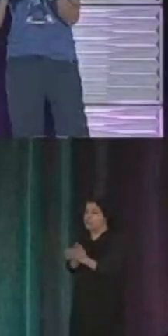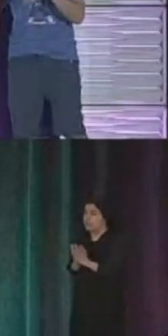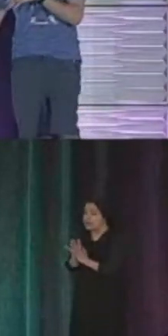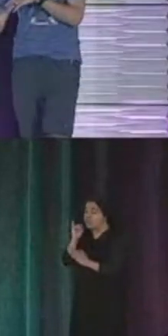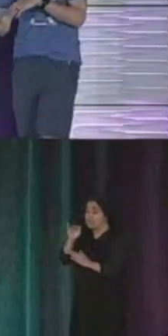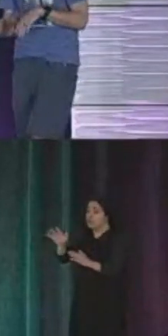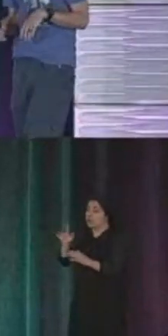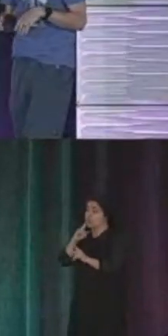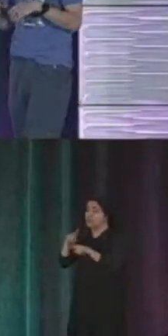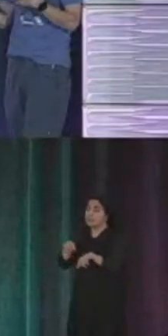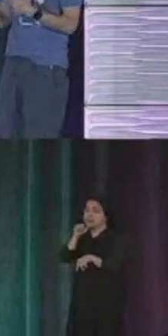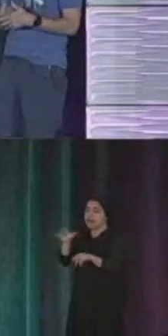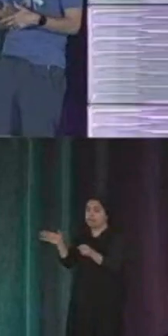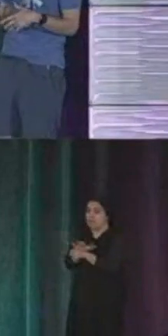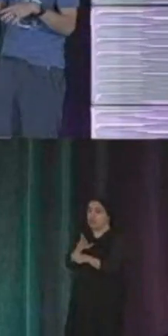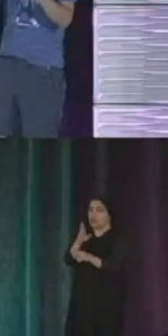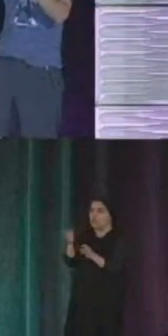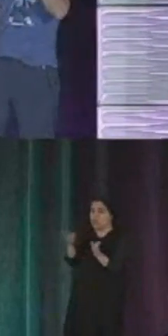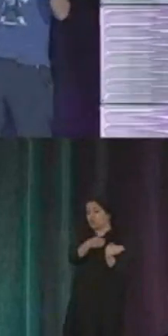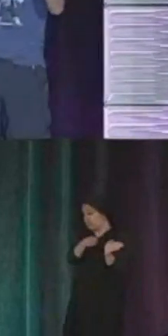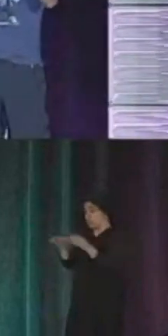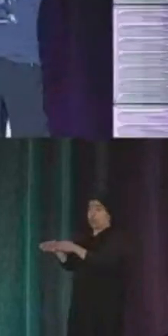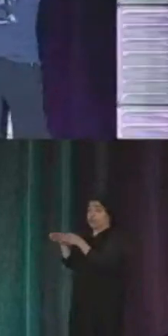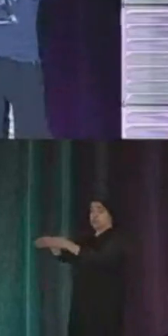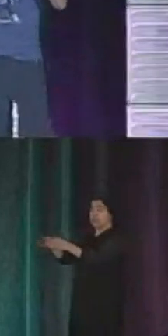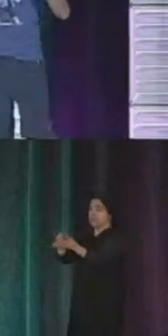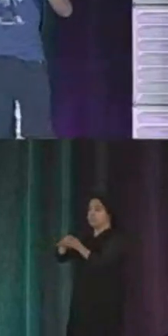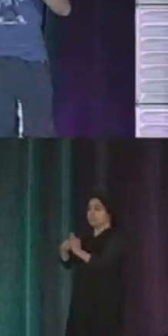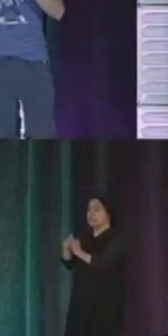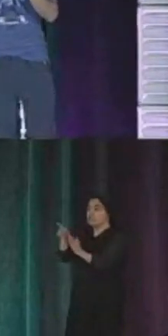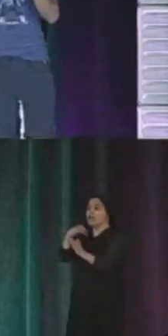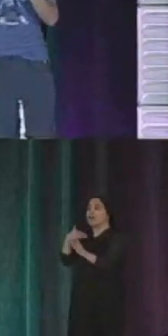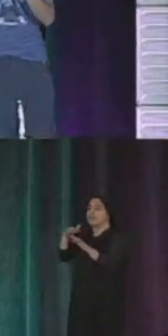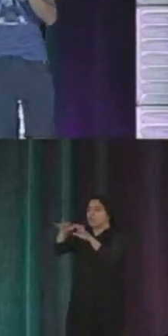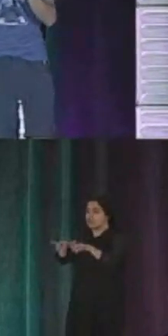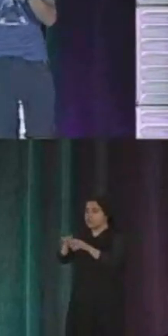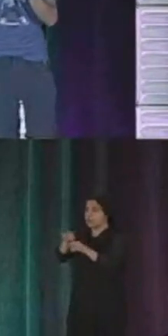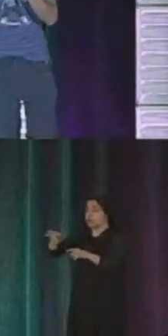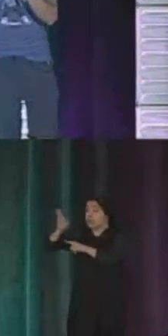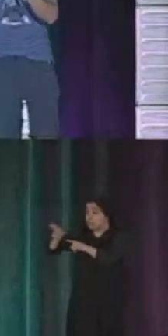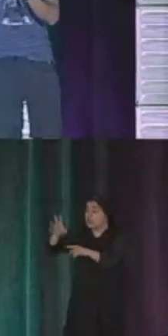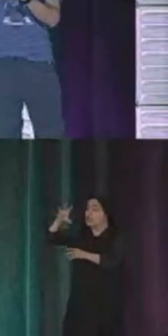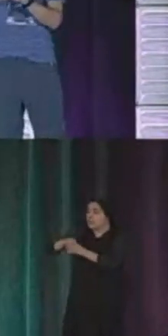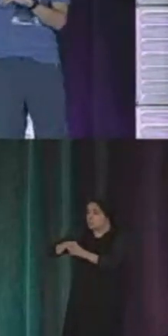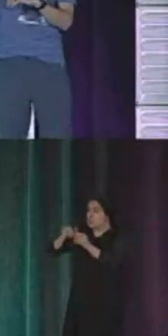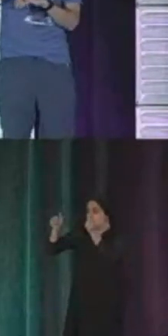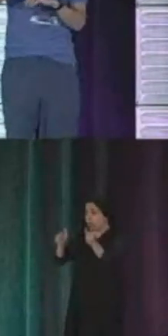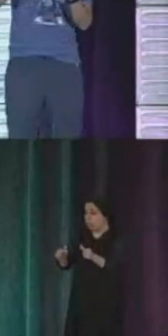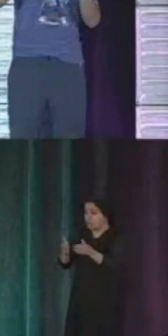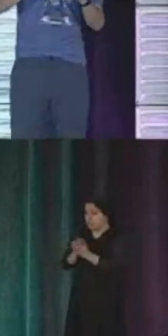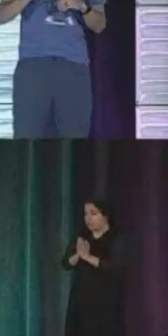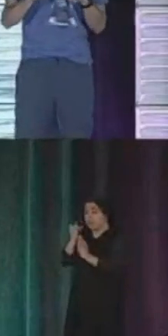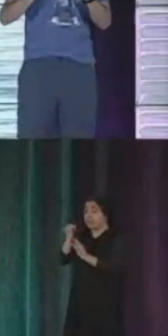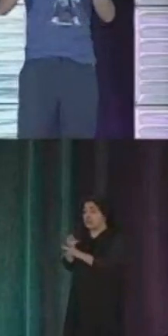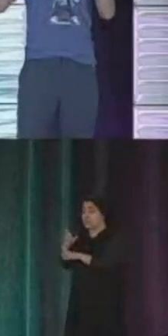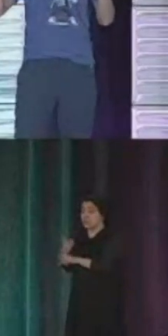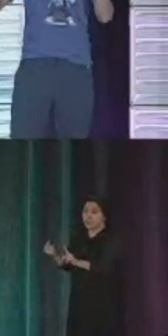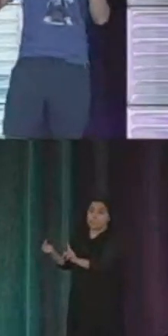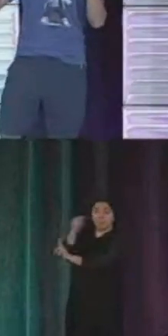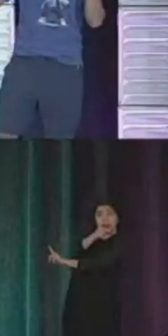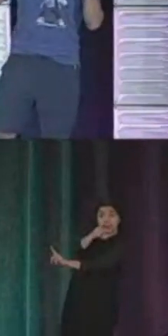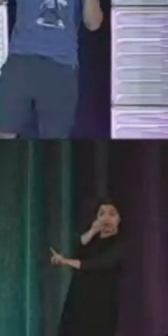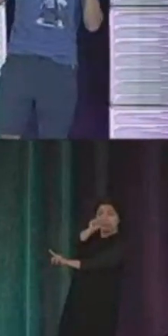a redirect, then what you'll get is an entry in your history that includes the post request. And so if the user hits the back button, they'll get